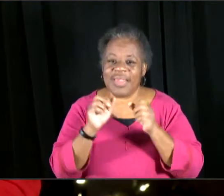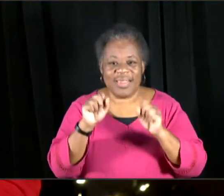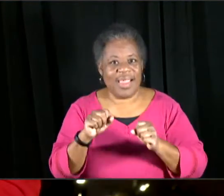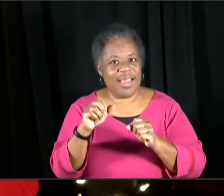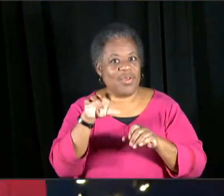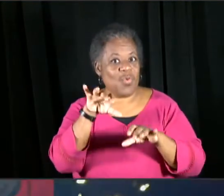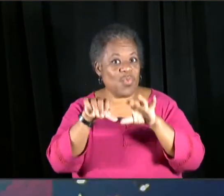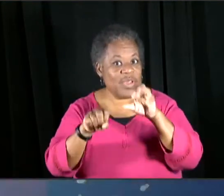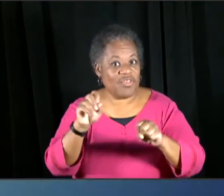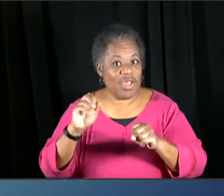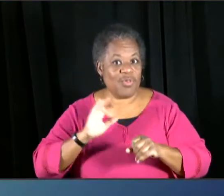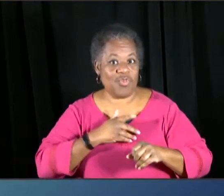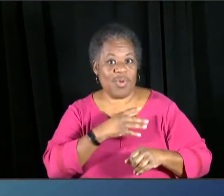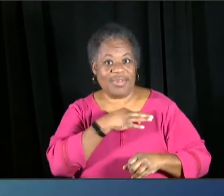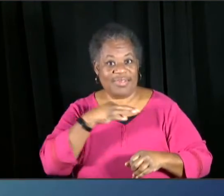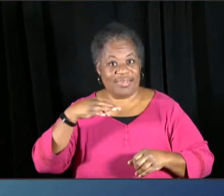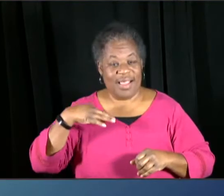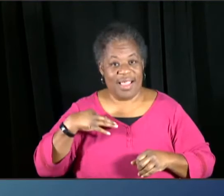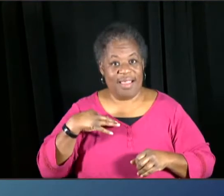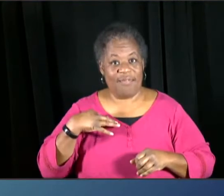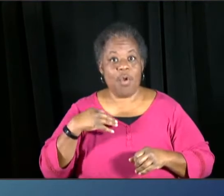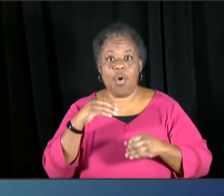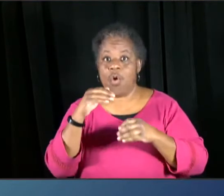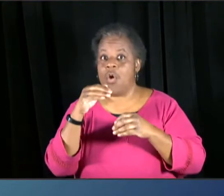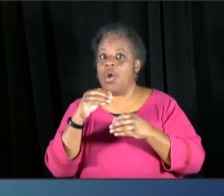our staff, or you can write me,